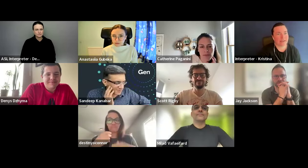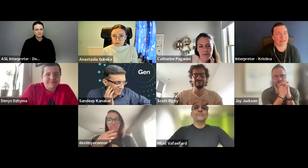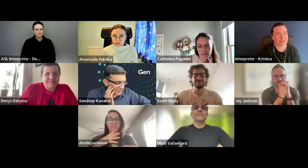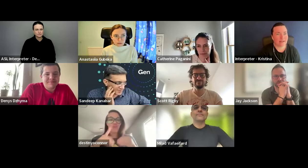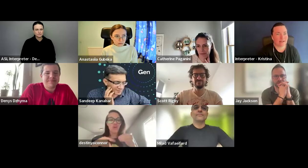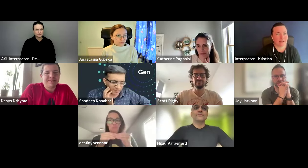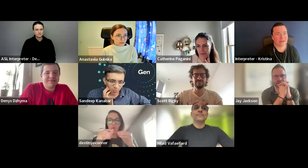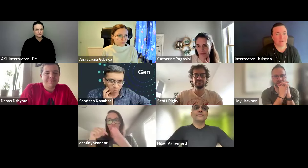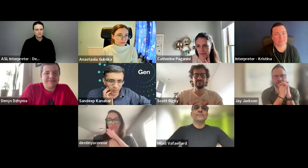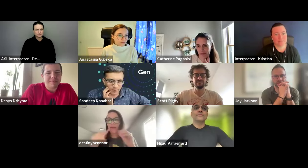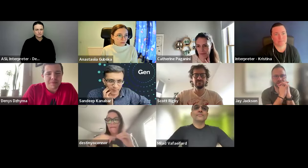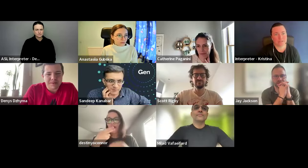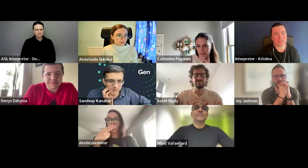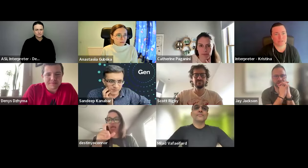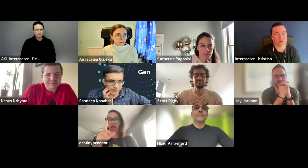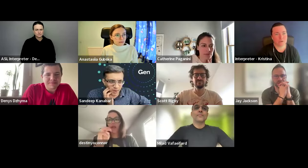Okay,